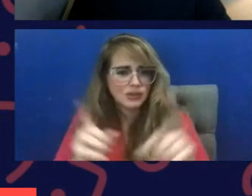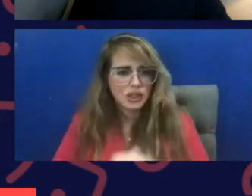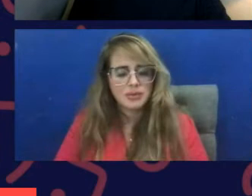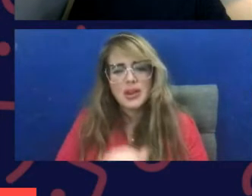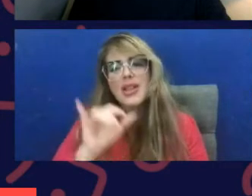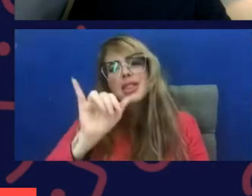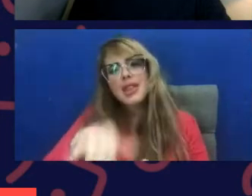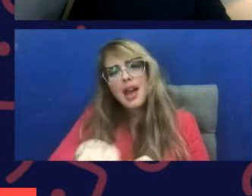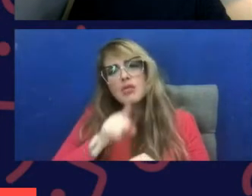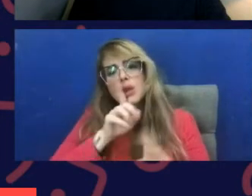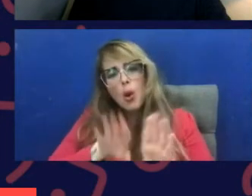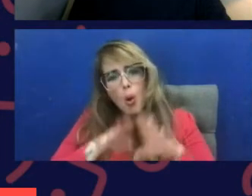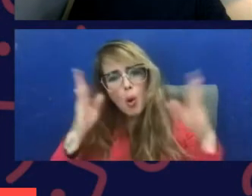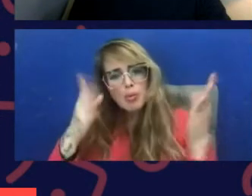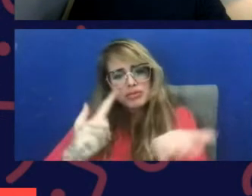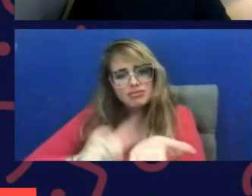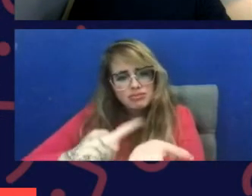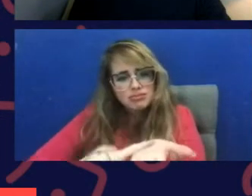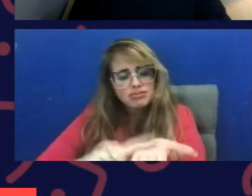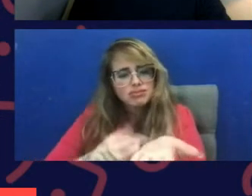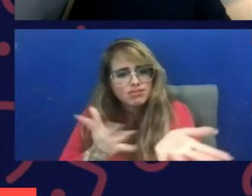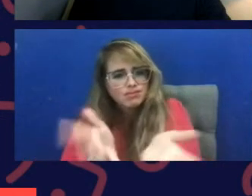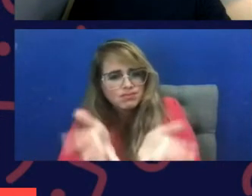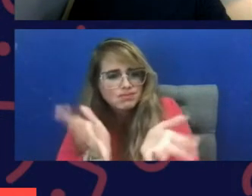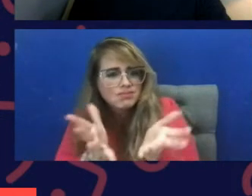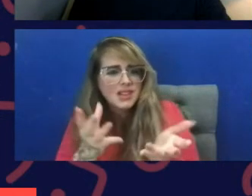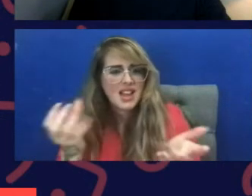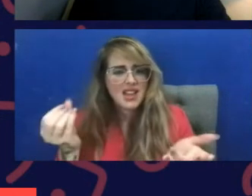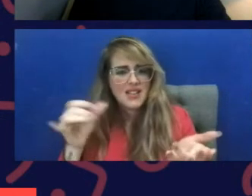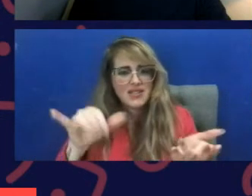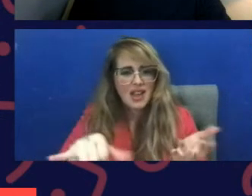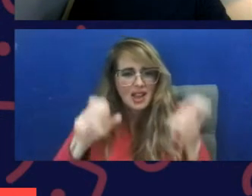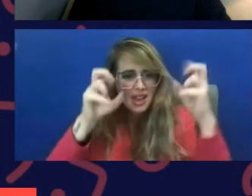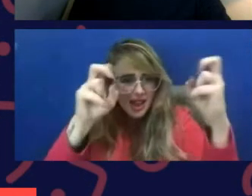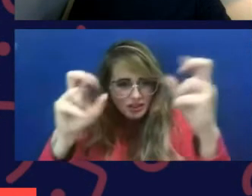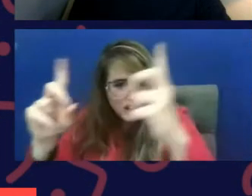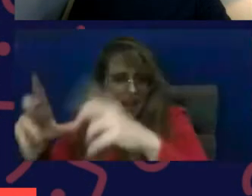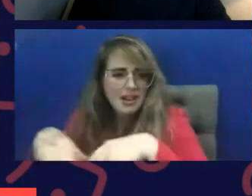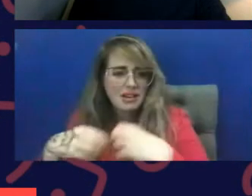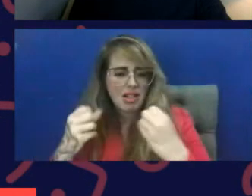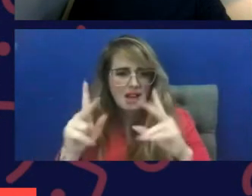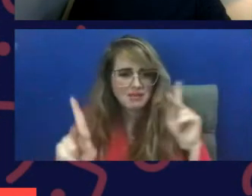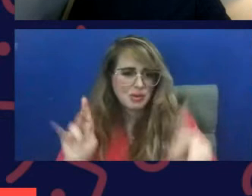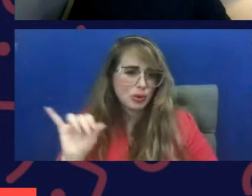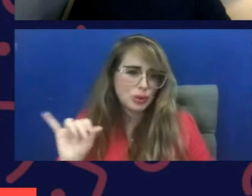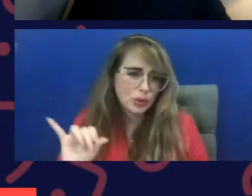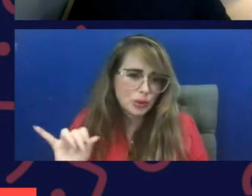a lot of conversations, and it educated quite a lot of people,